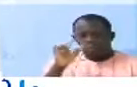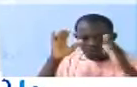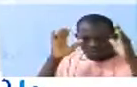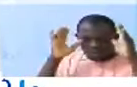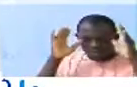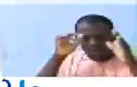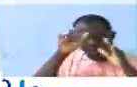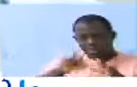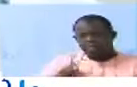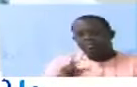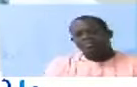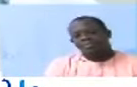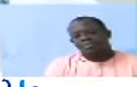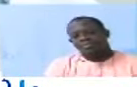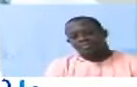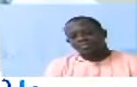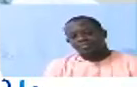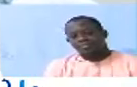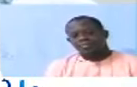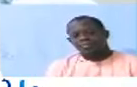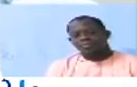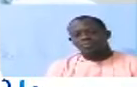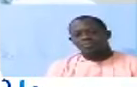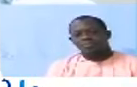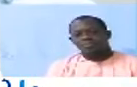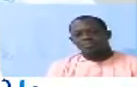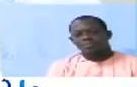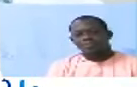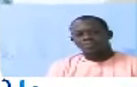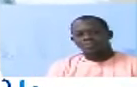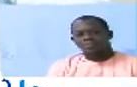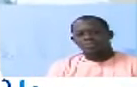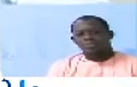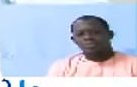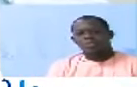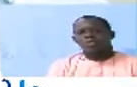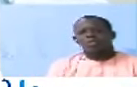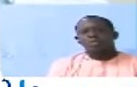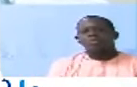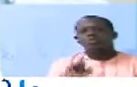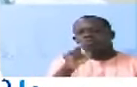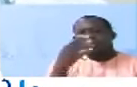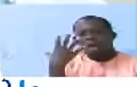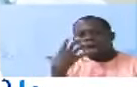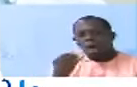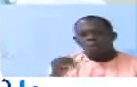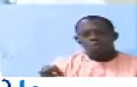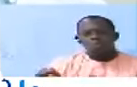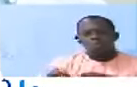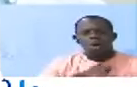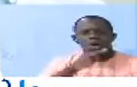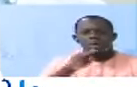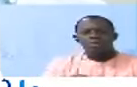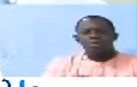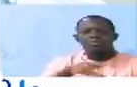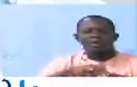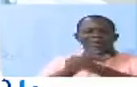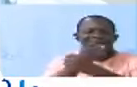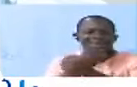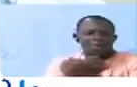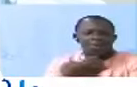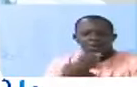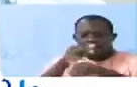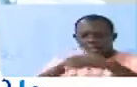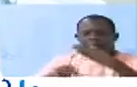Okay. So for how long were you detained in that place? That alta idar da Morocco no jifo wati jelu won dingira nyin to